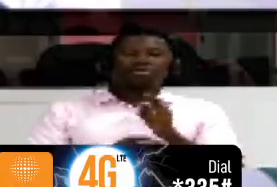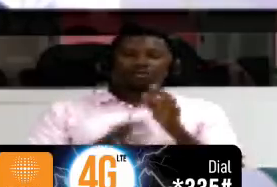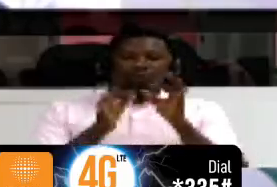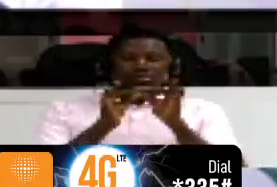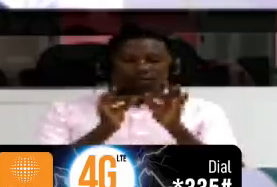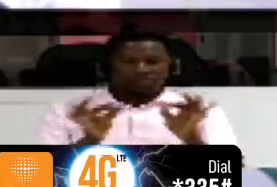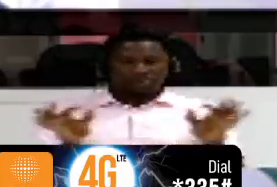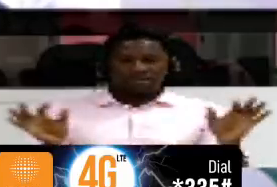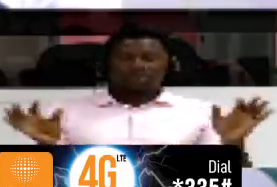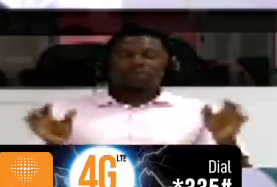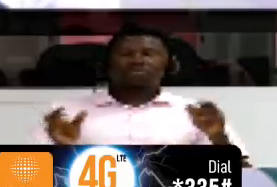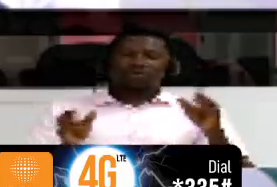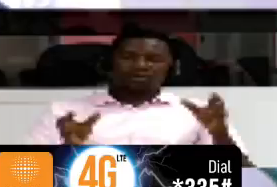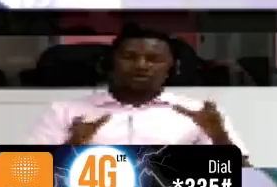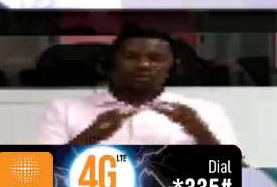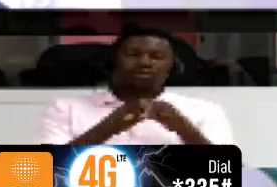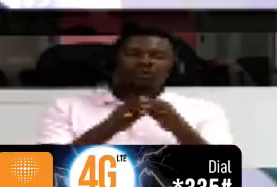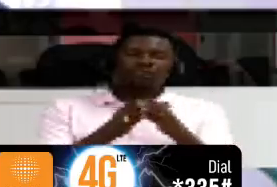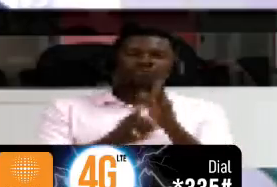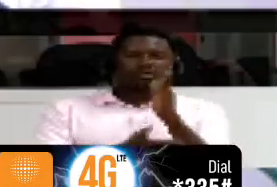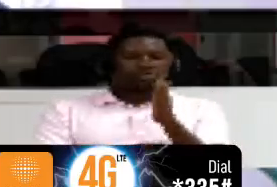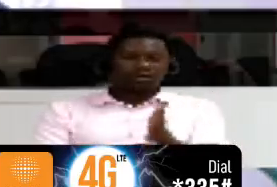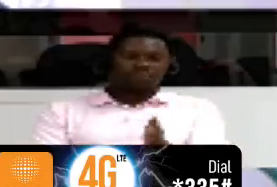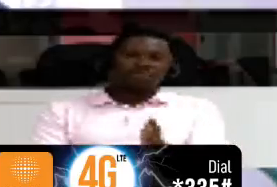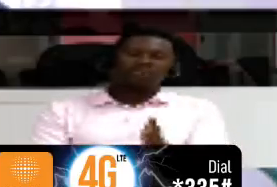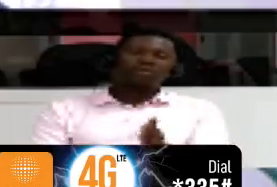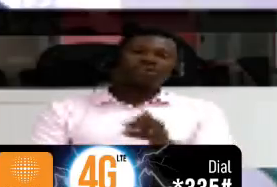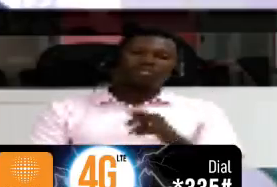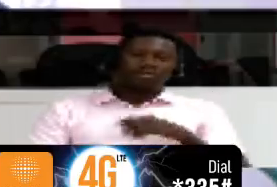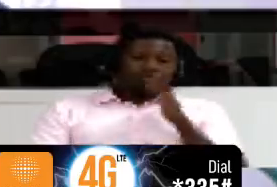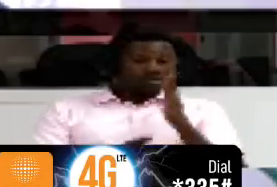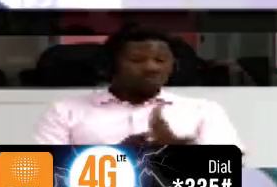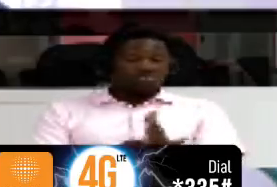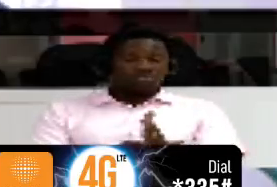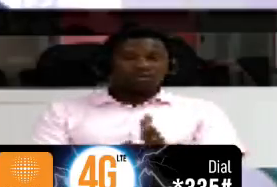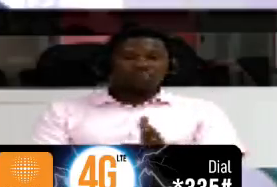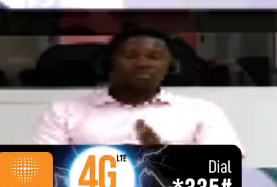goes together with truth, being truthful.